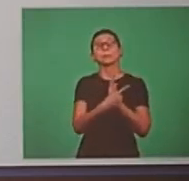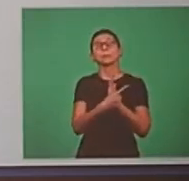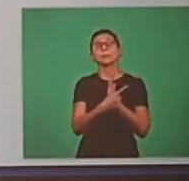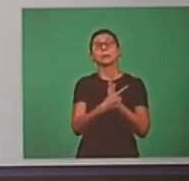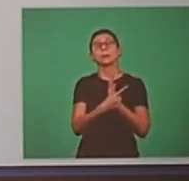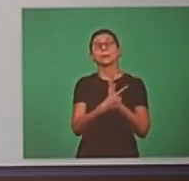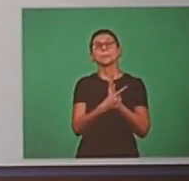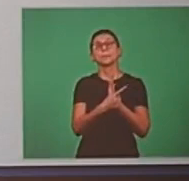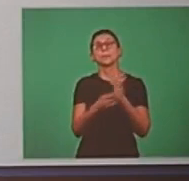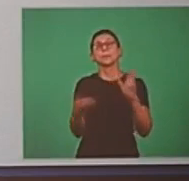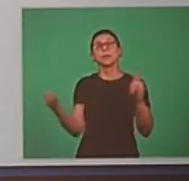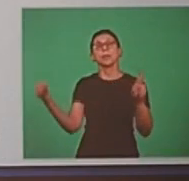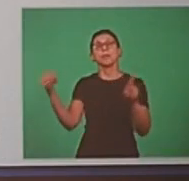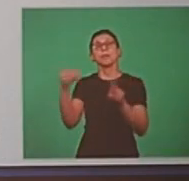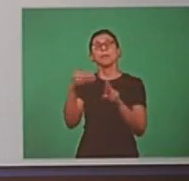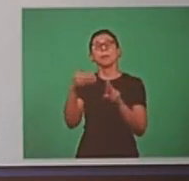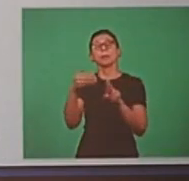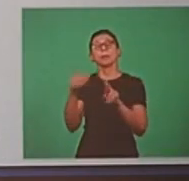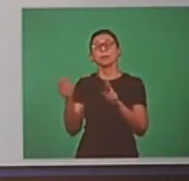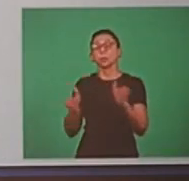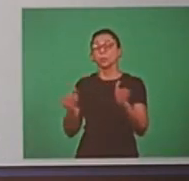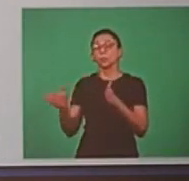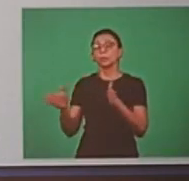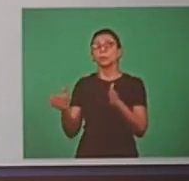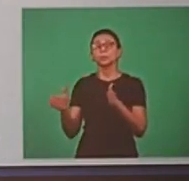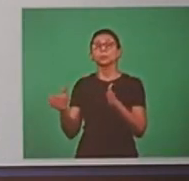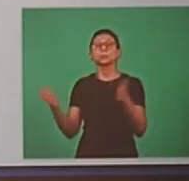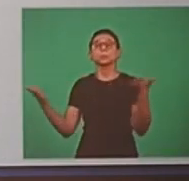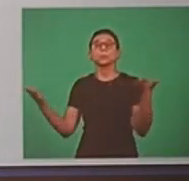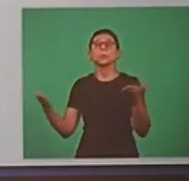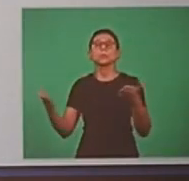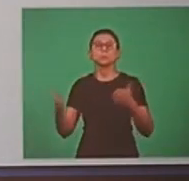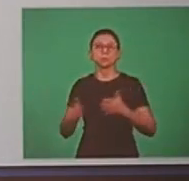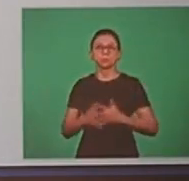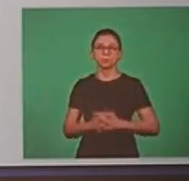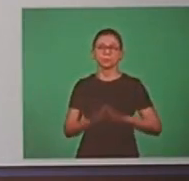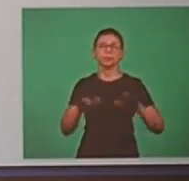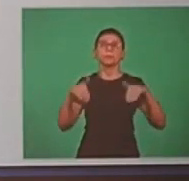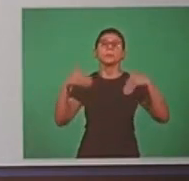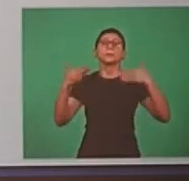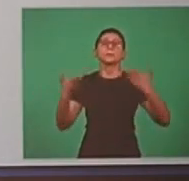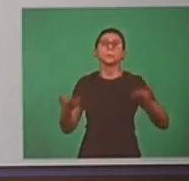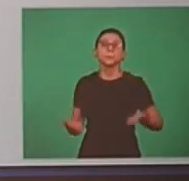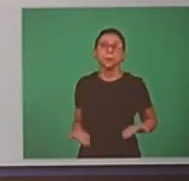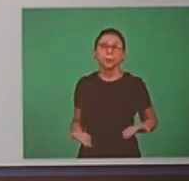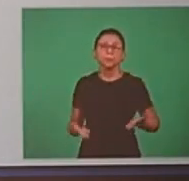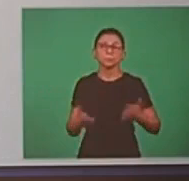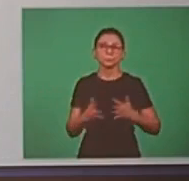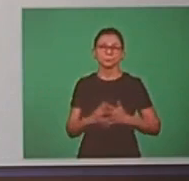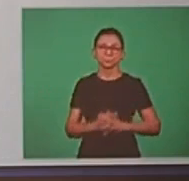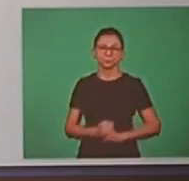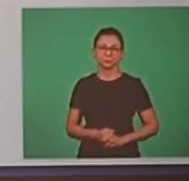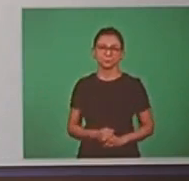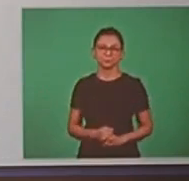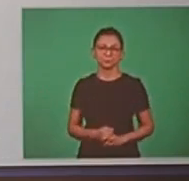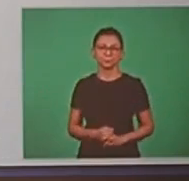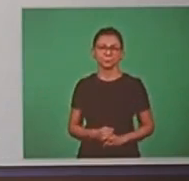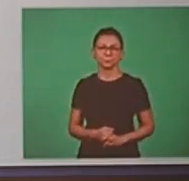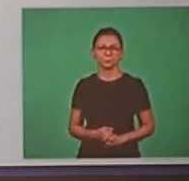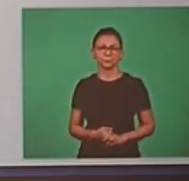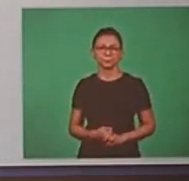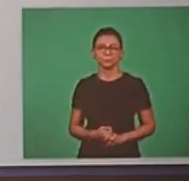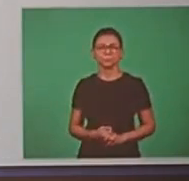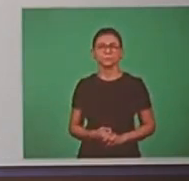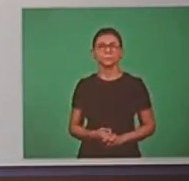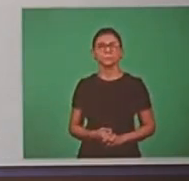for our time, referring in the parable, especially the time of the last